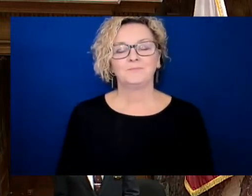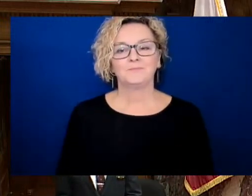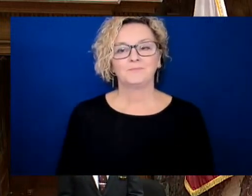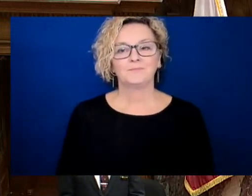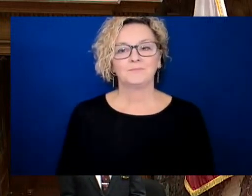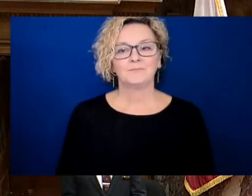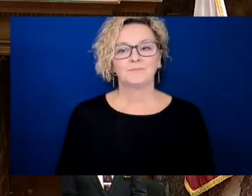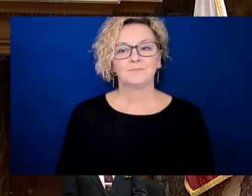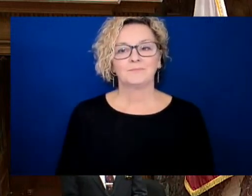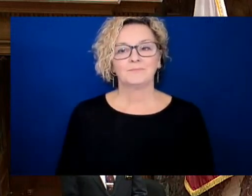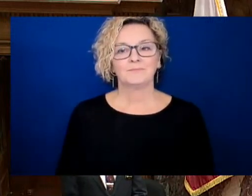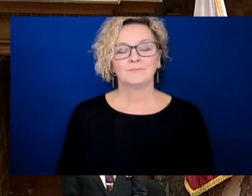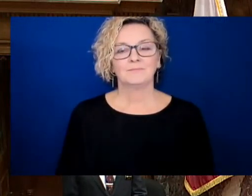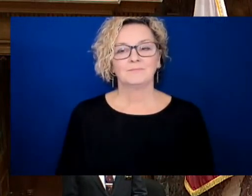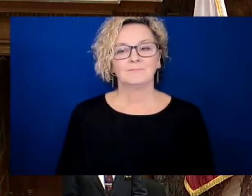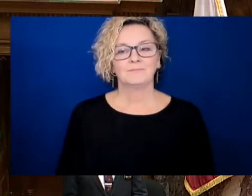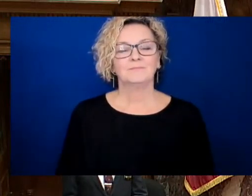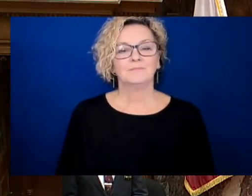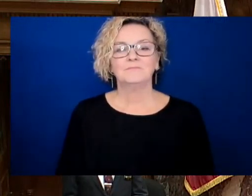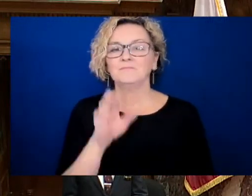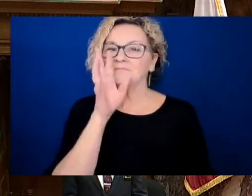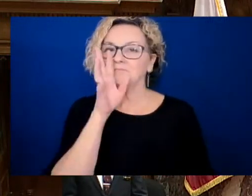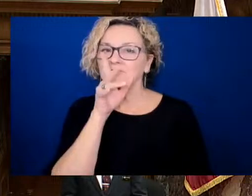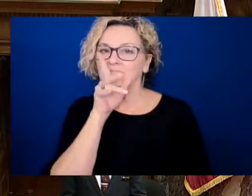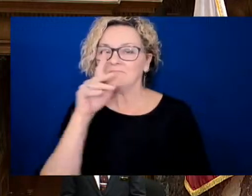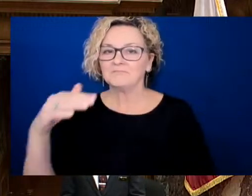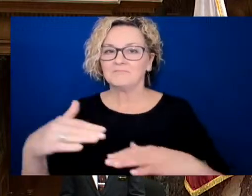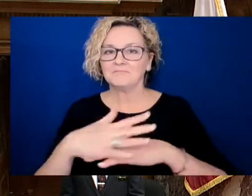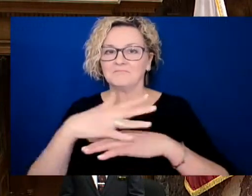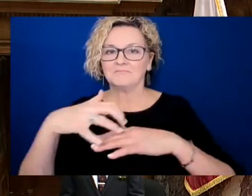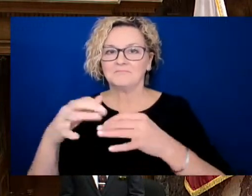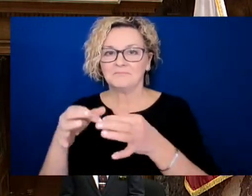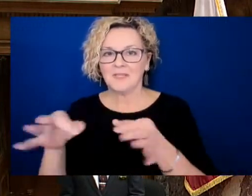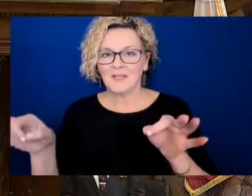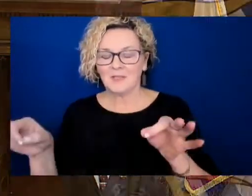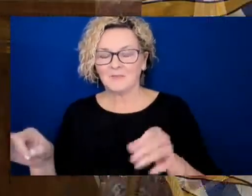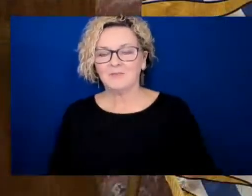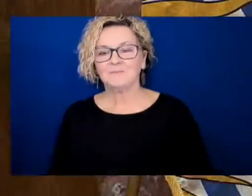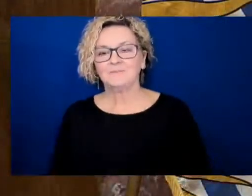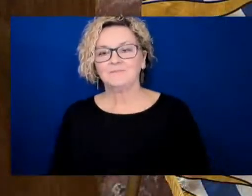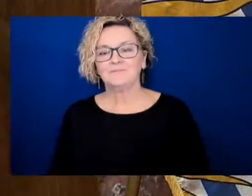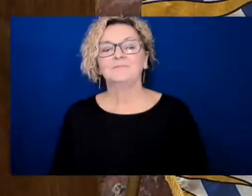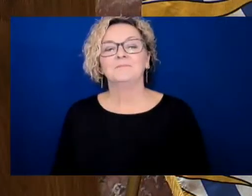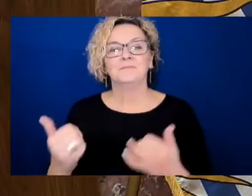Hi, Squatch CMCA. Thank you, my friends and family.